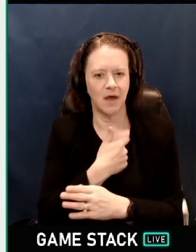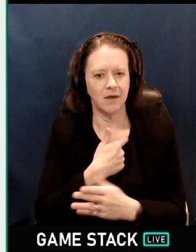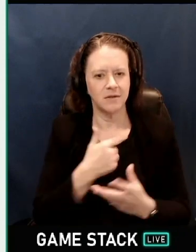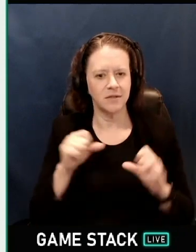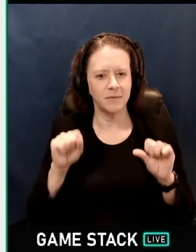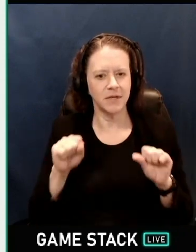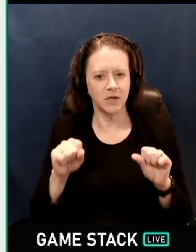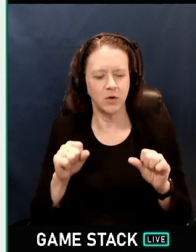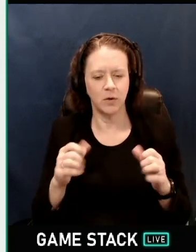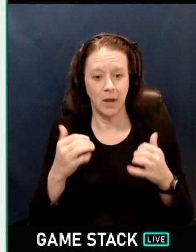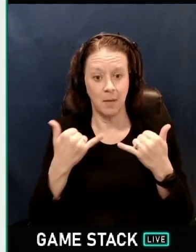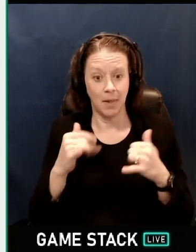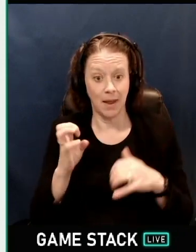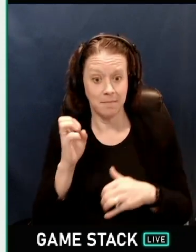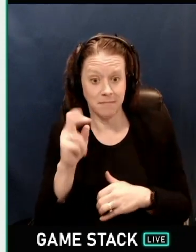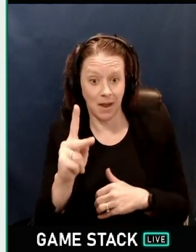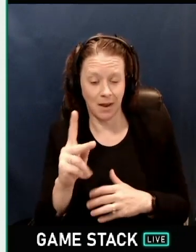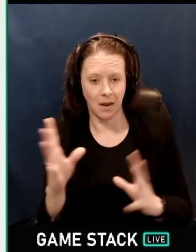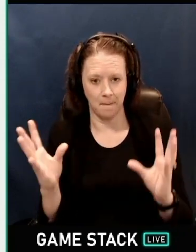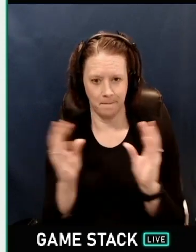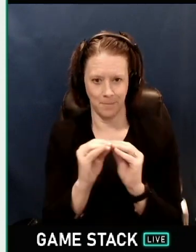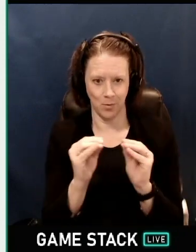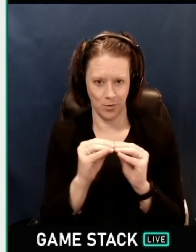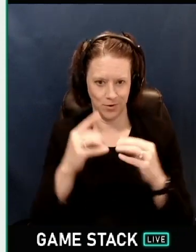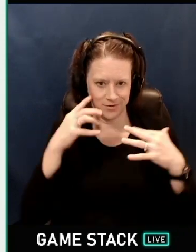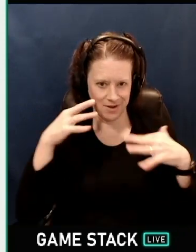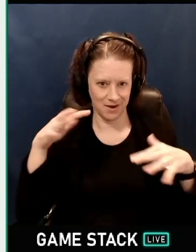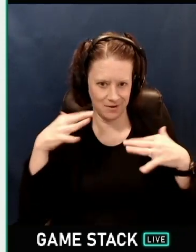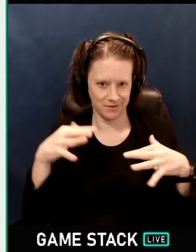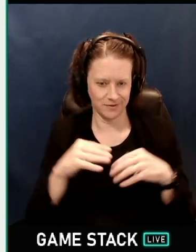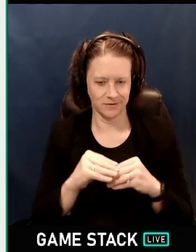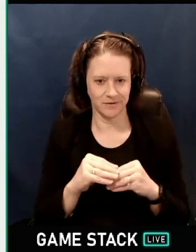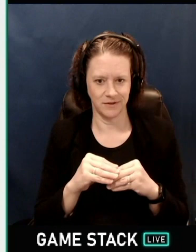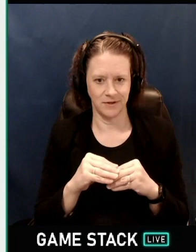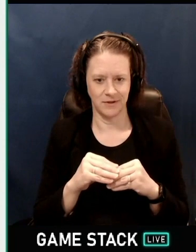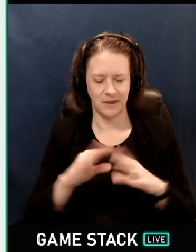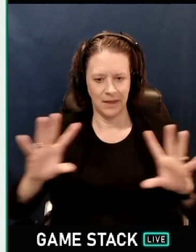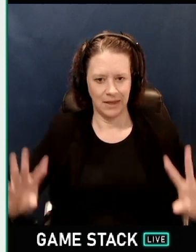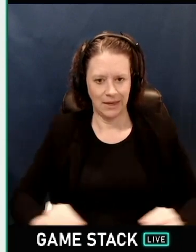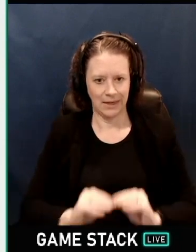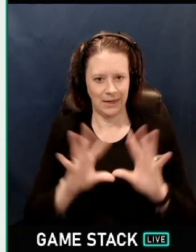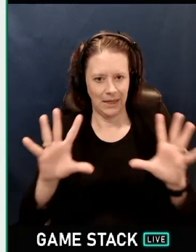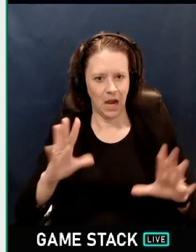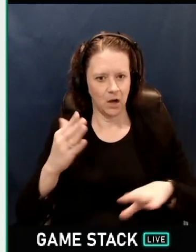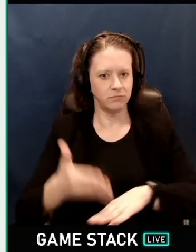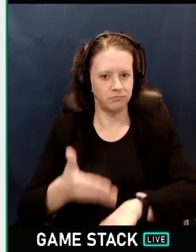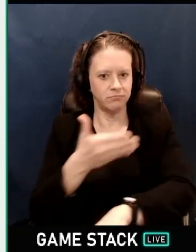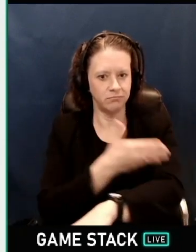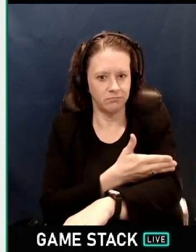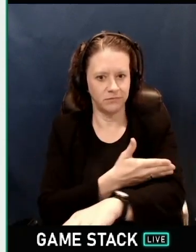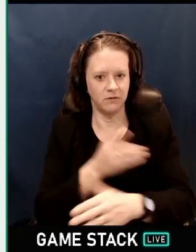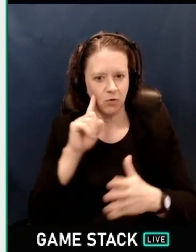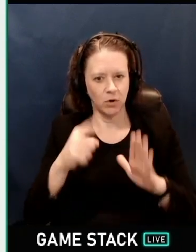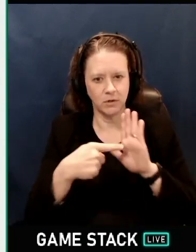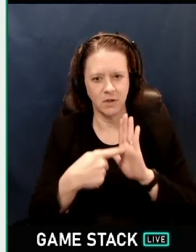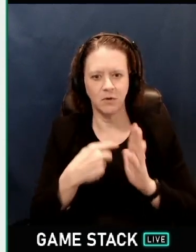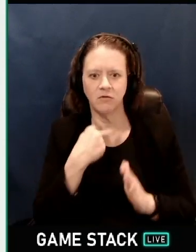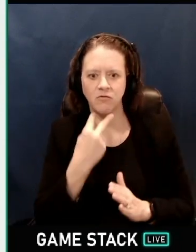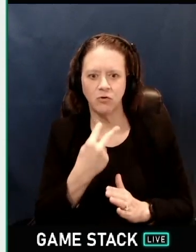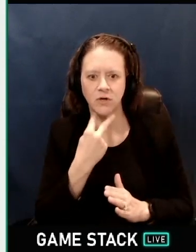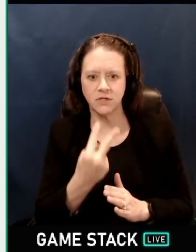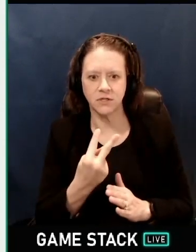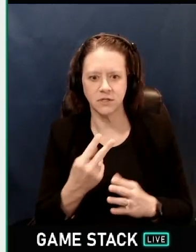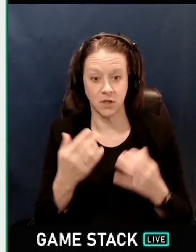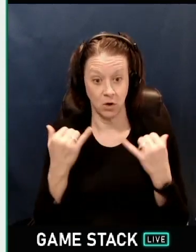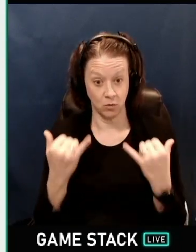play back even more sound, give better clarity to things like voices. Now rather